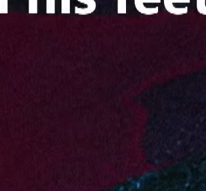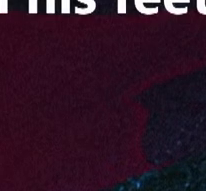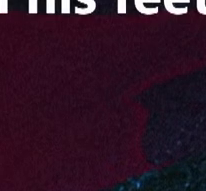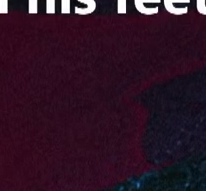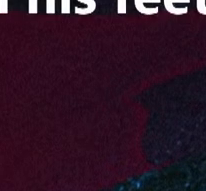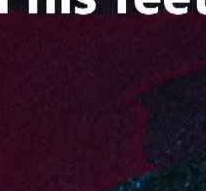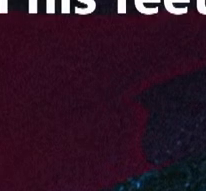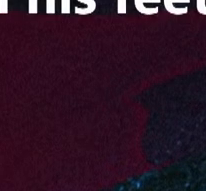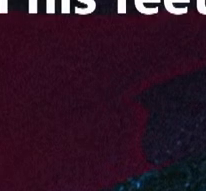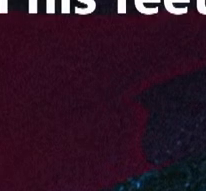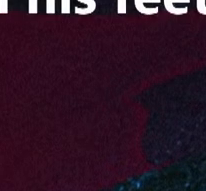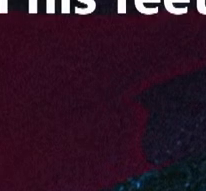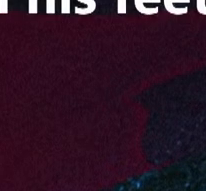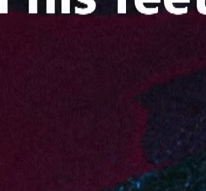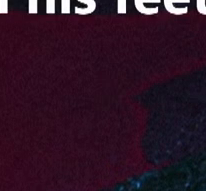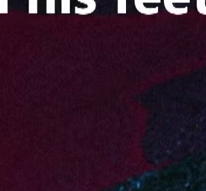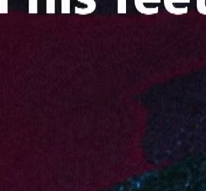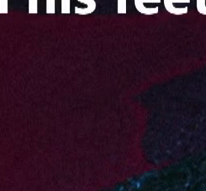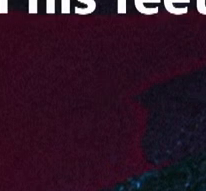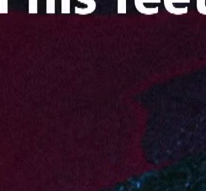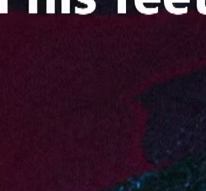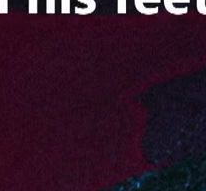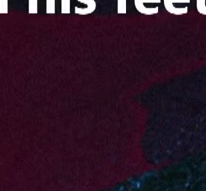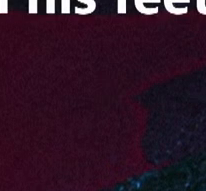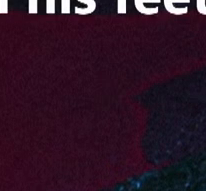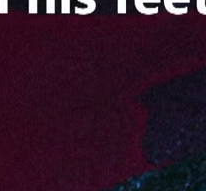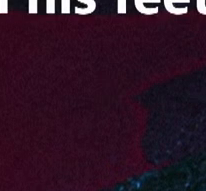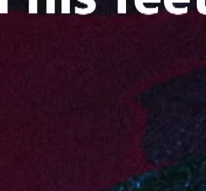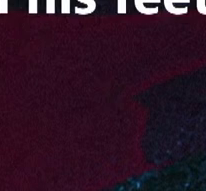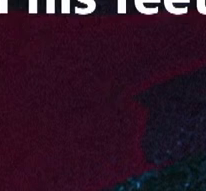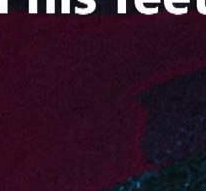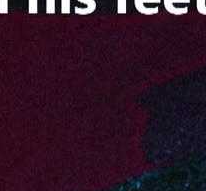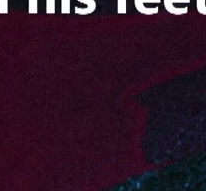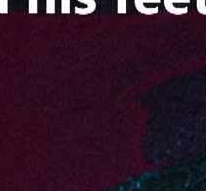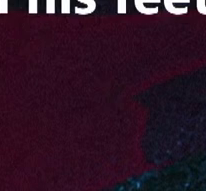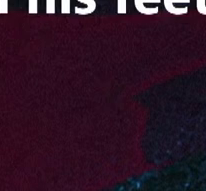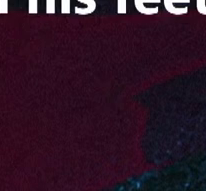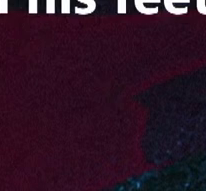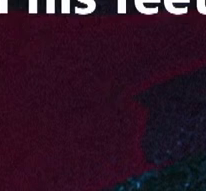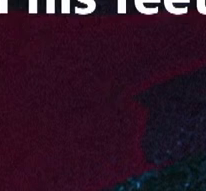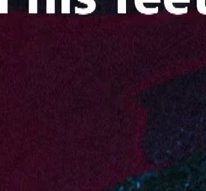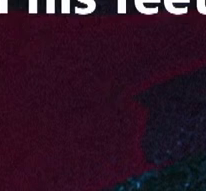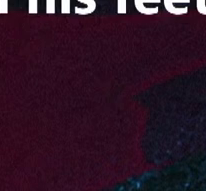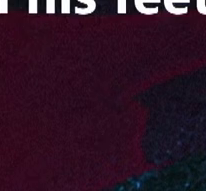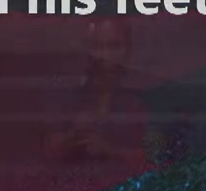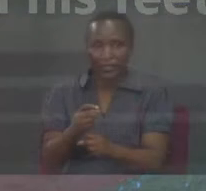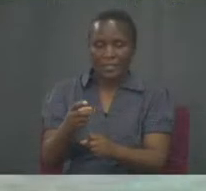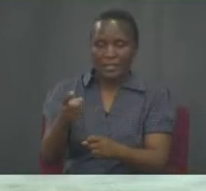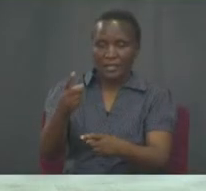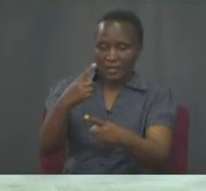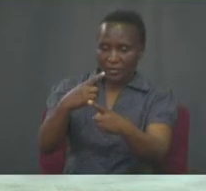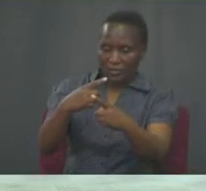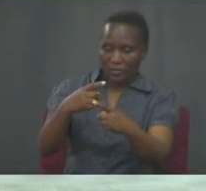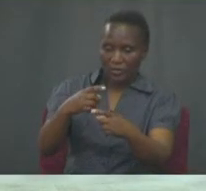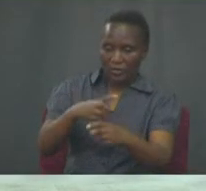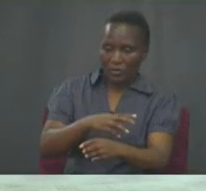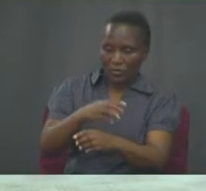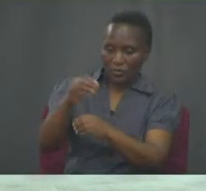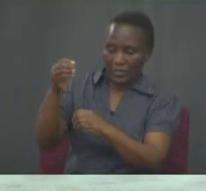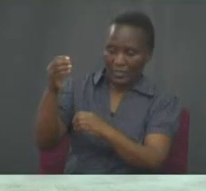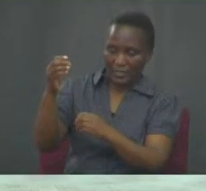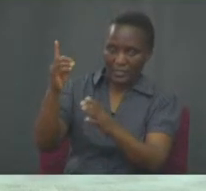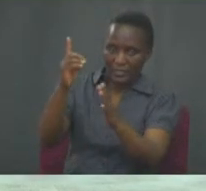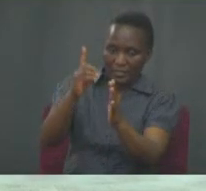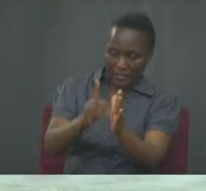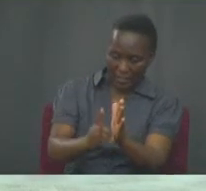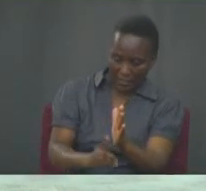I want you to notice this. All that Barak does is going down. And that's it. And after